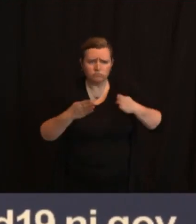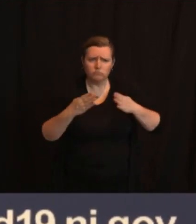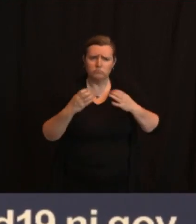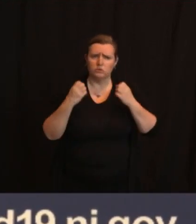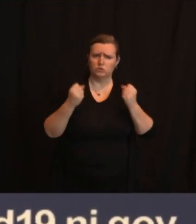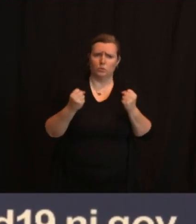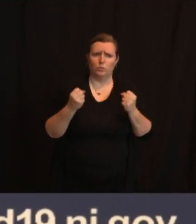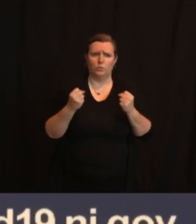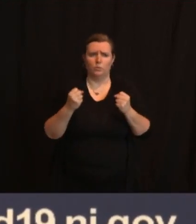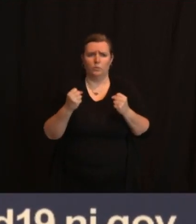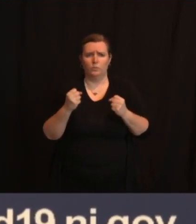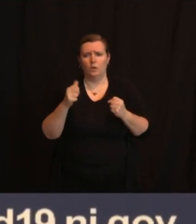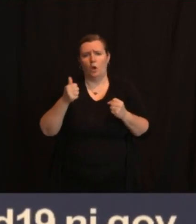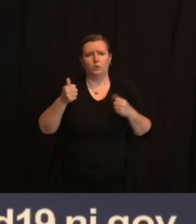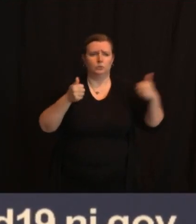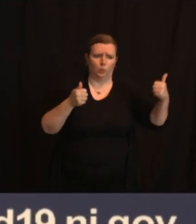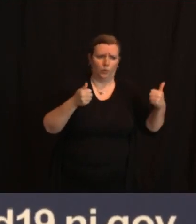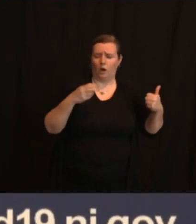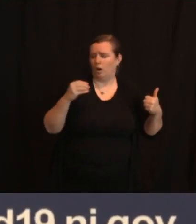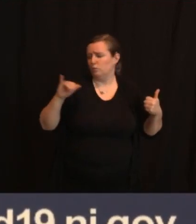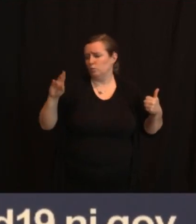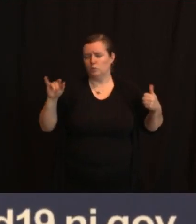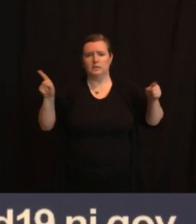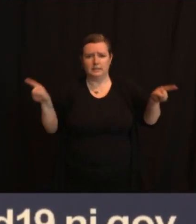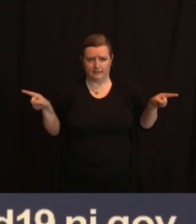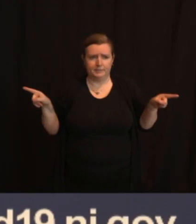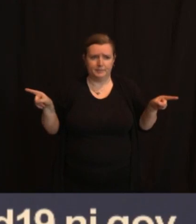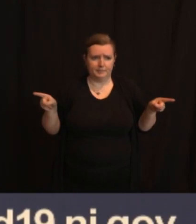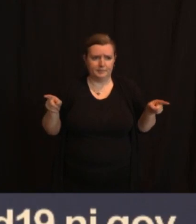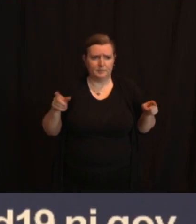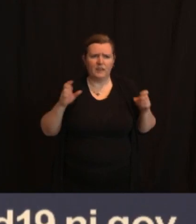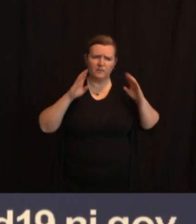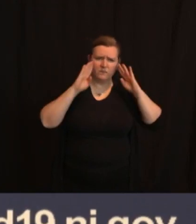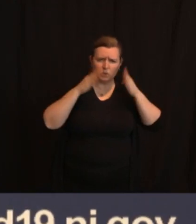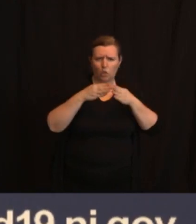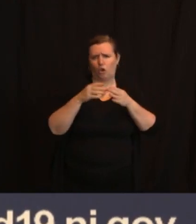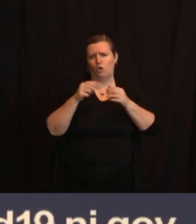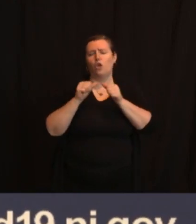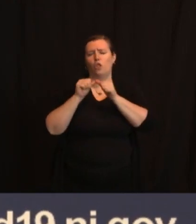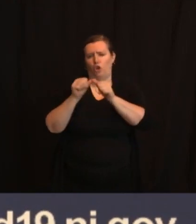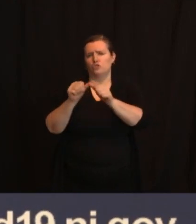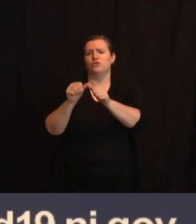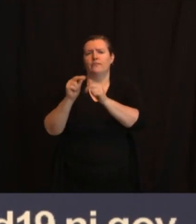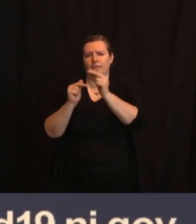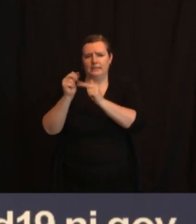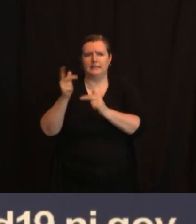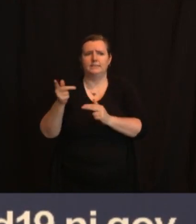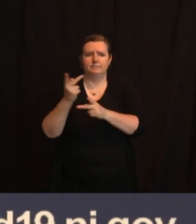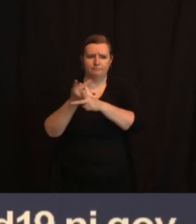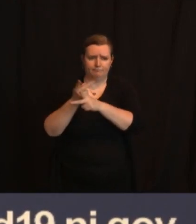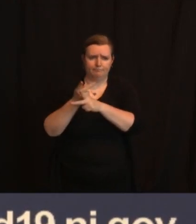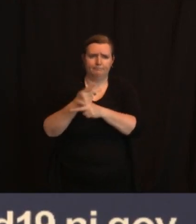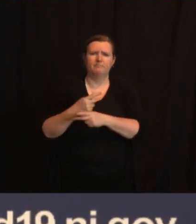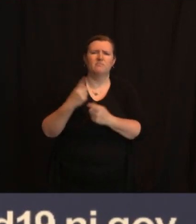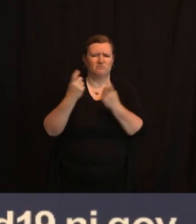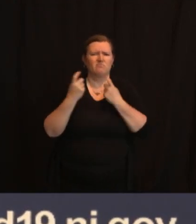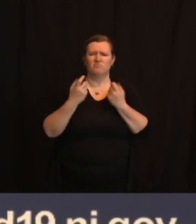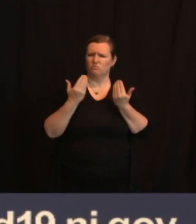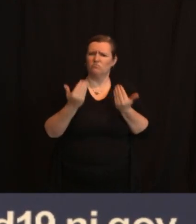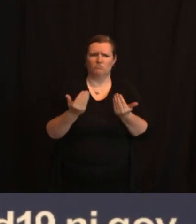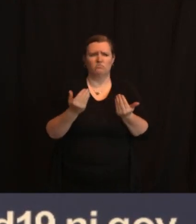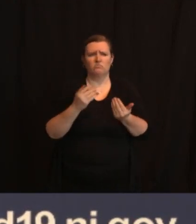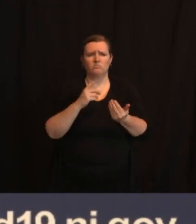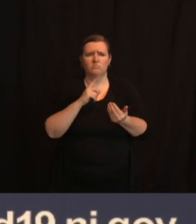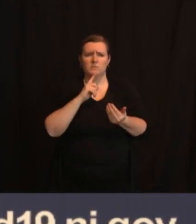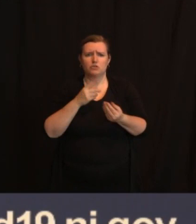here and Judy's remarks on long-term care, because you all have been quite rightfully asking a whole lot of questions